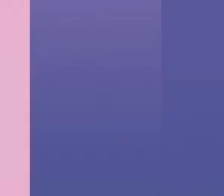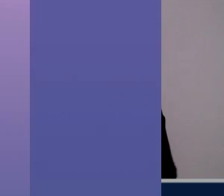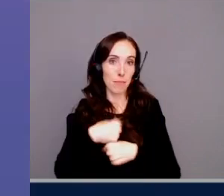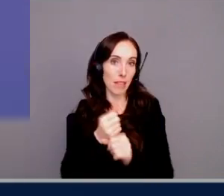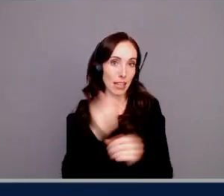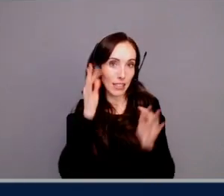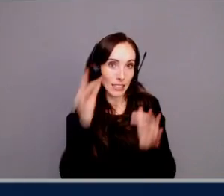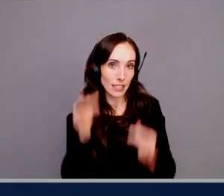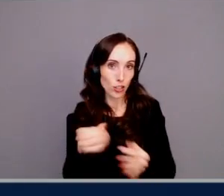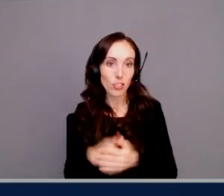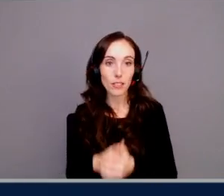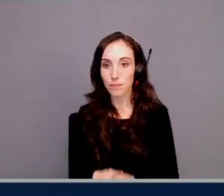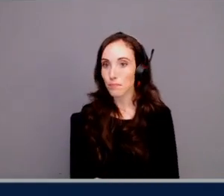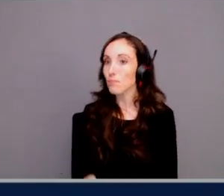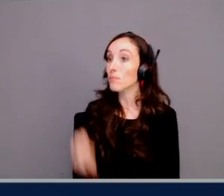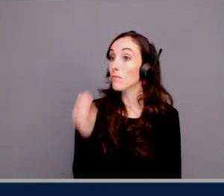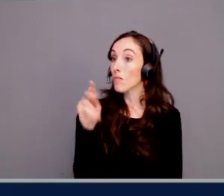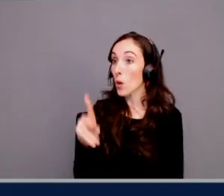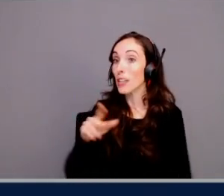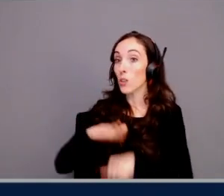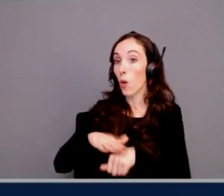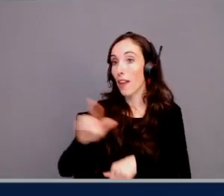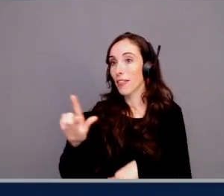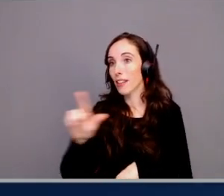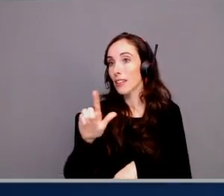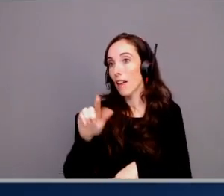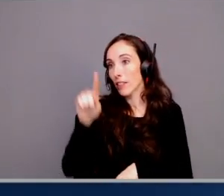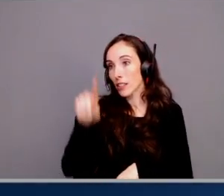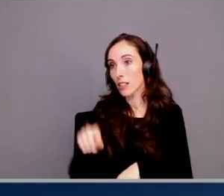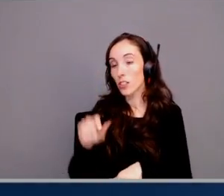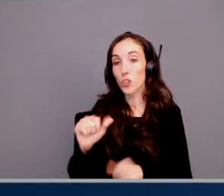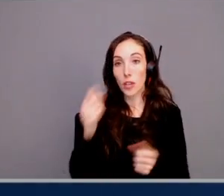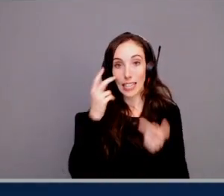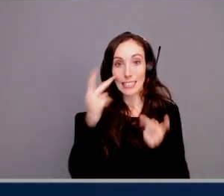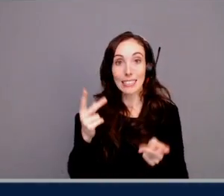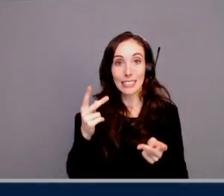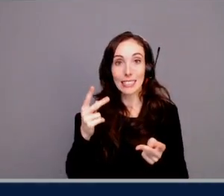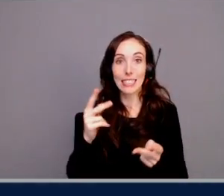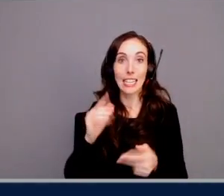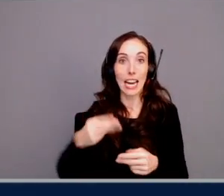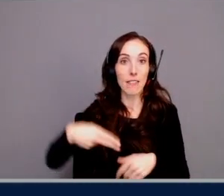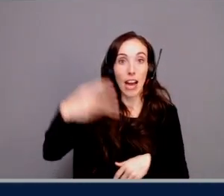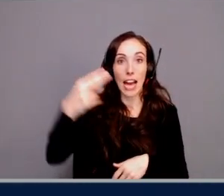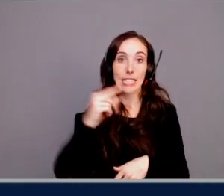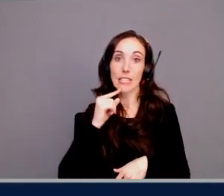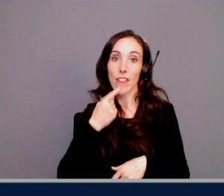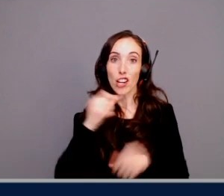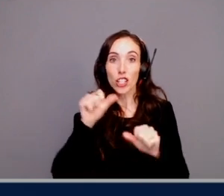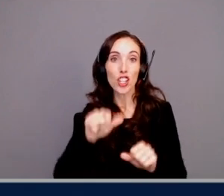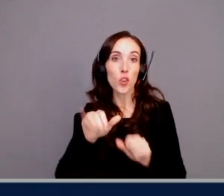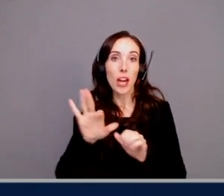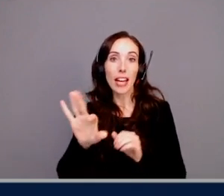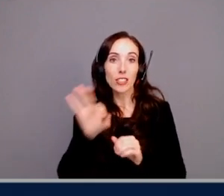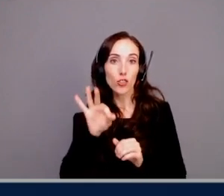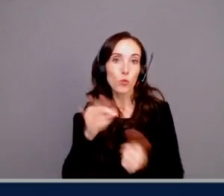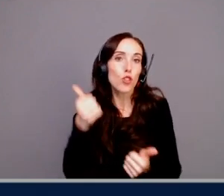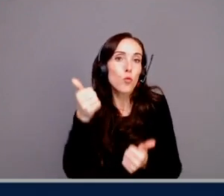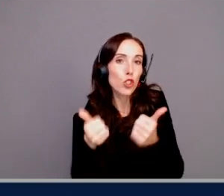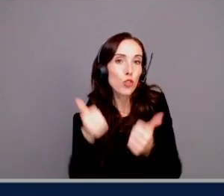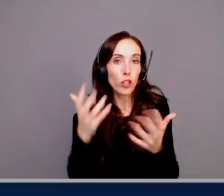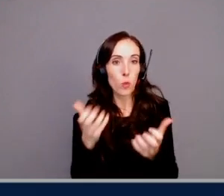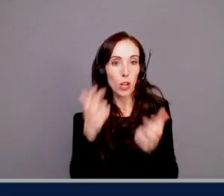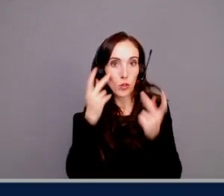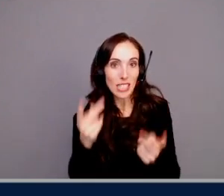I see. So over there on the left, you're saying that as we're looking through those high severity issues, you can choose which ones you want to show up there and which ones you want to